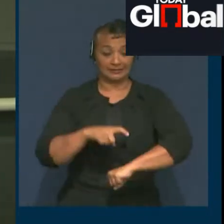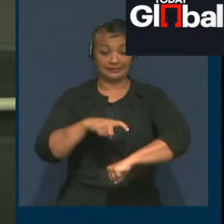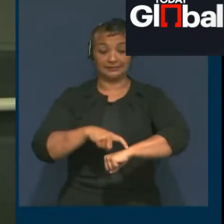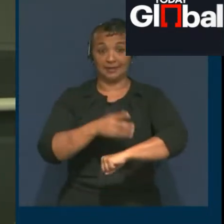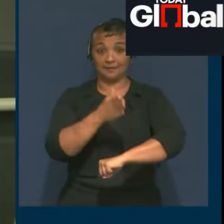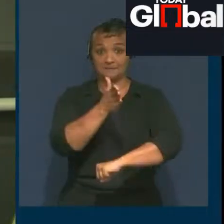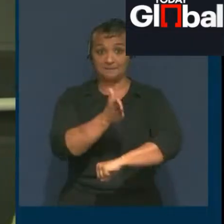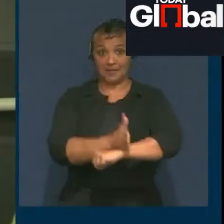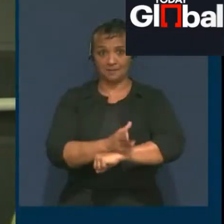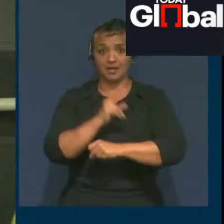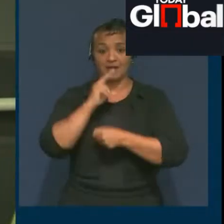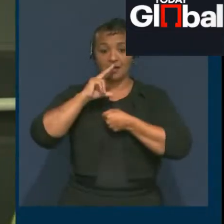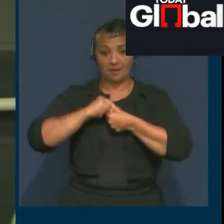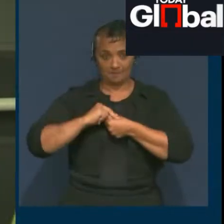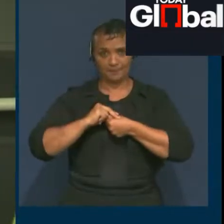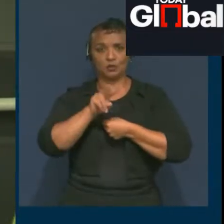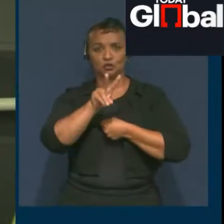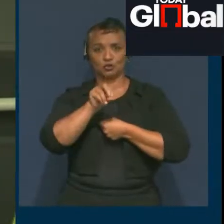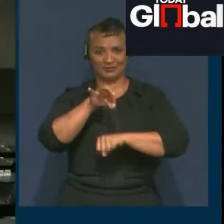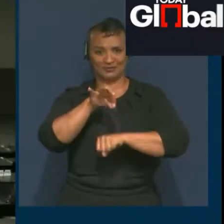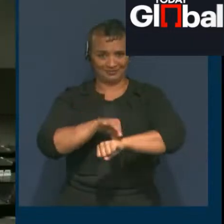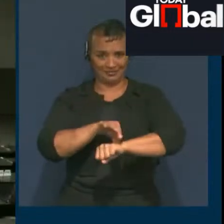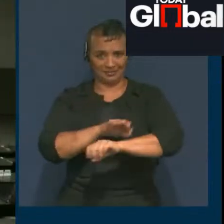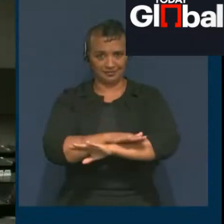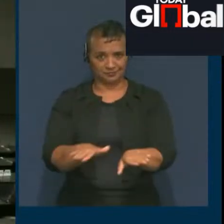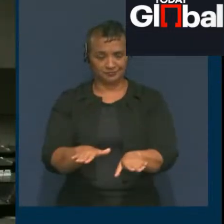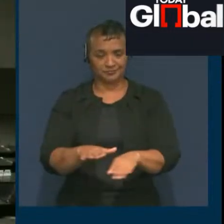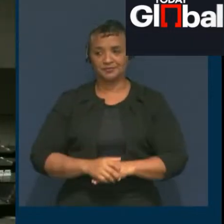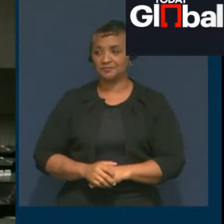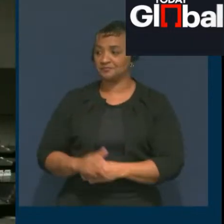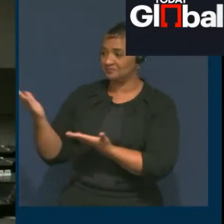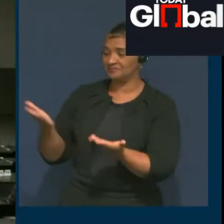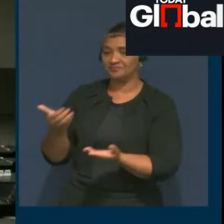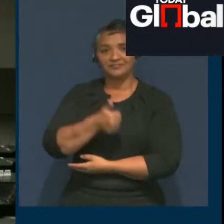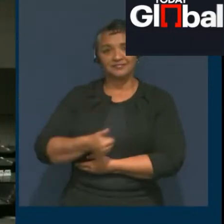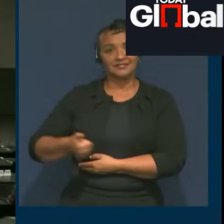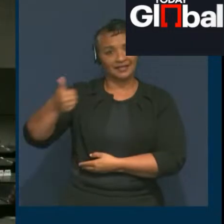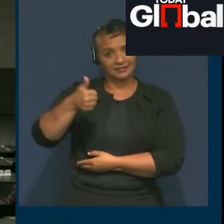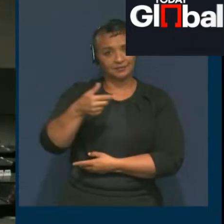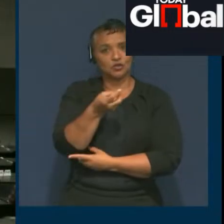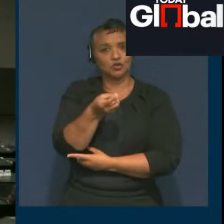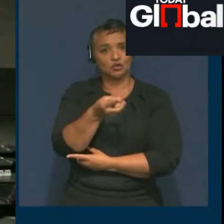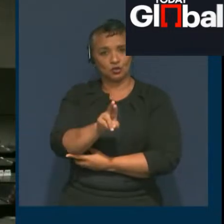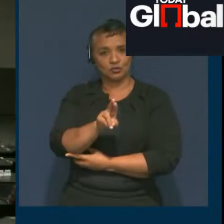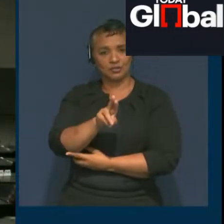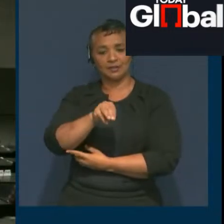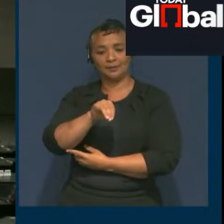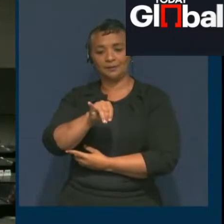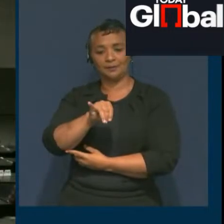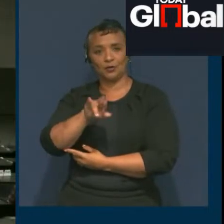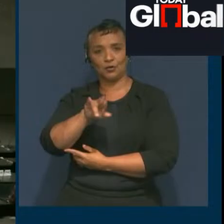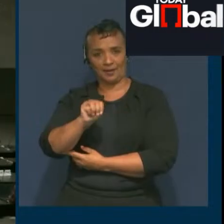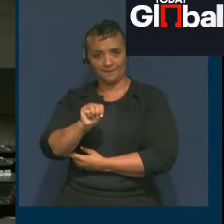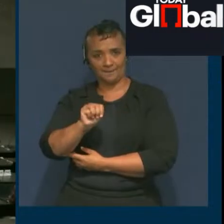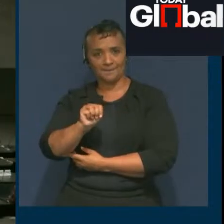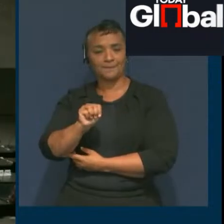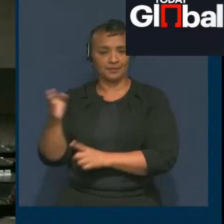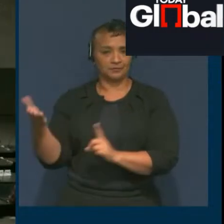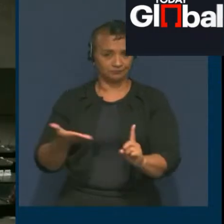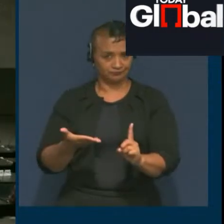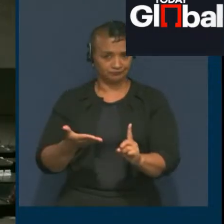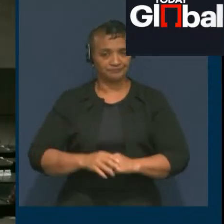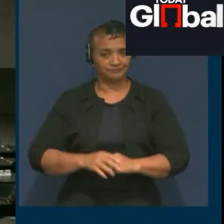20 minutes. Your Excellency, Dr. Mariam bint Ali Al Misnad, you have the floor. Thank